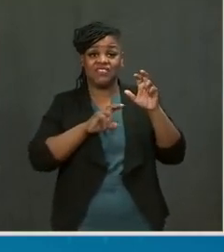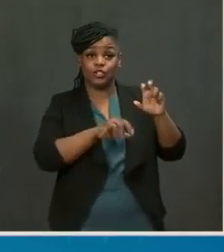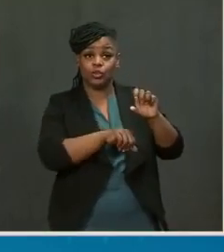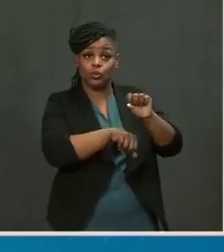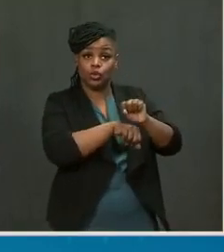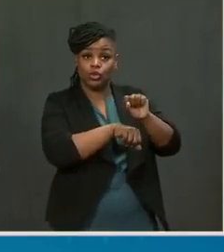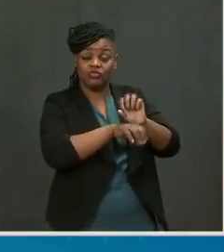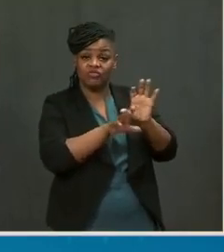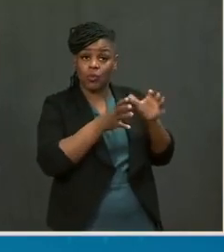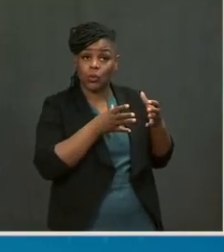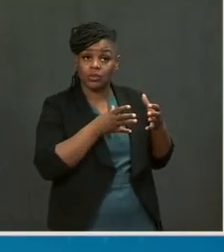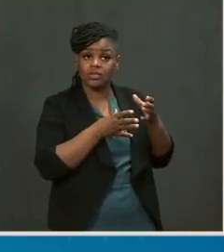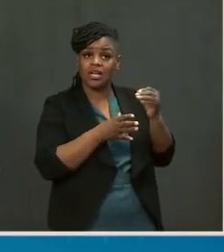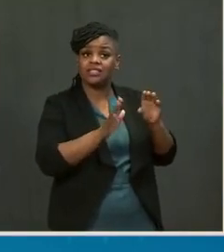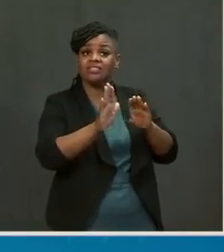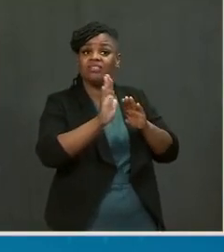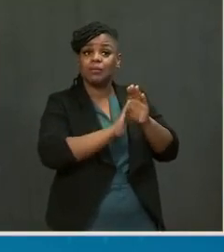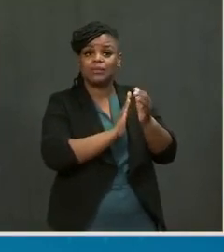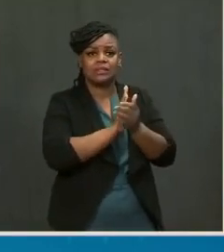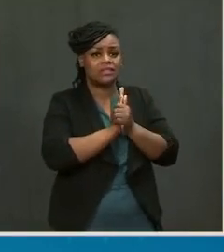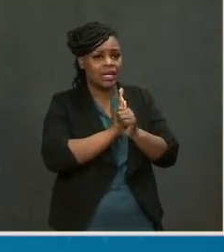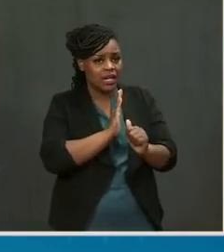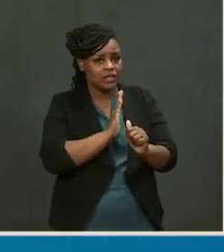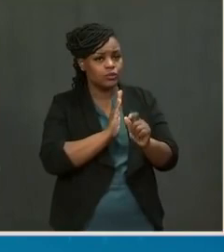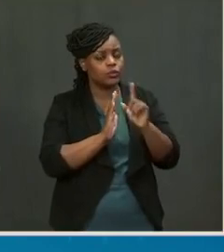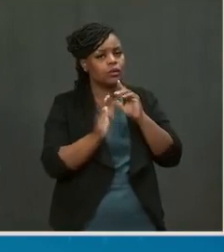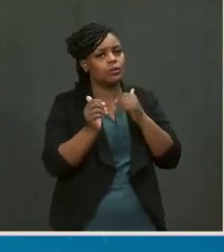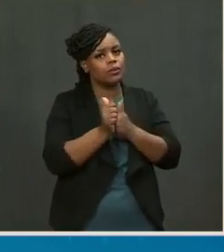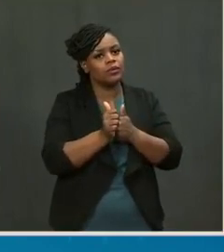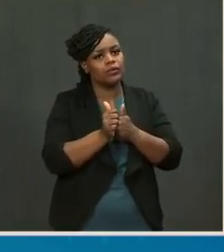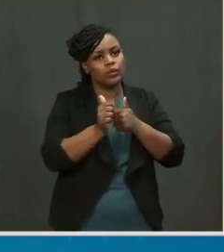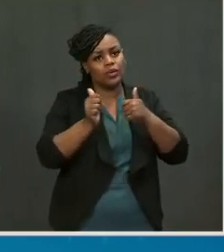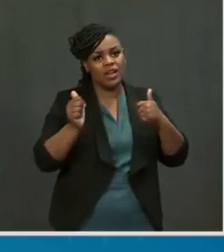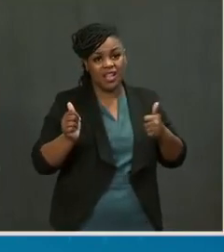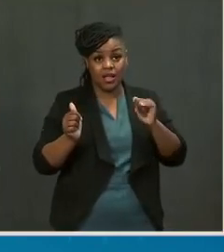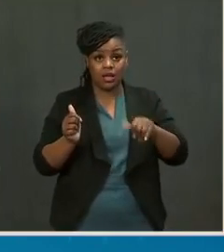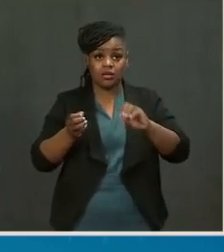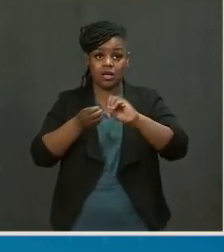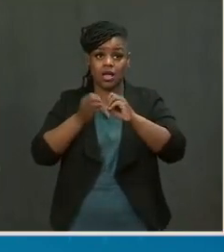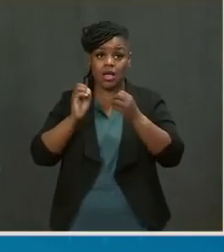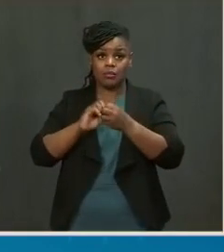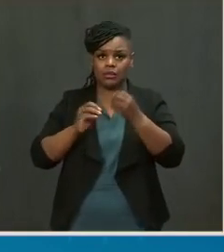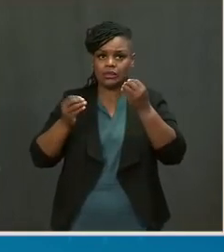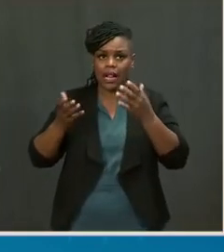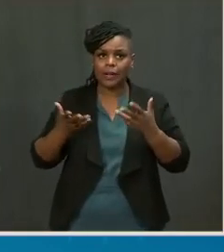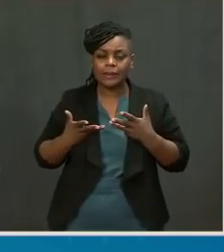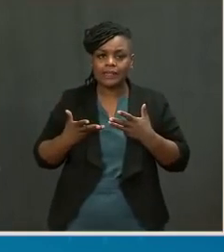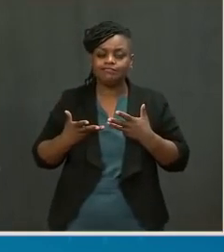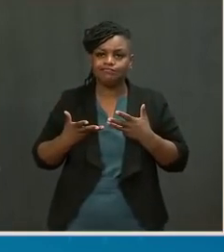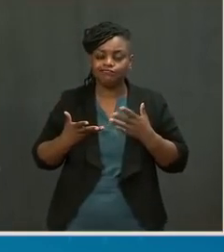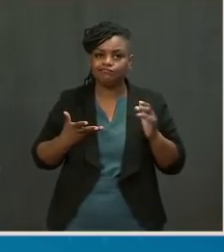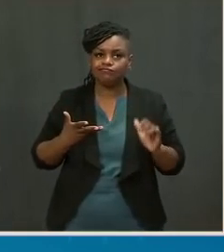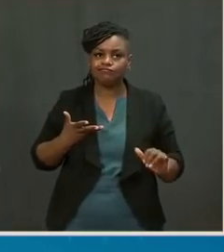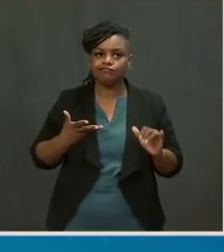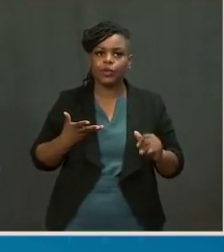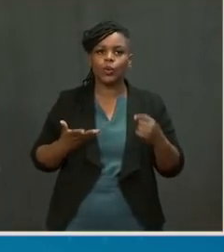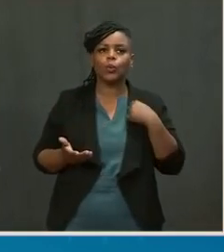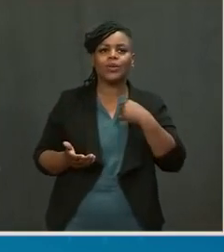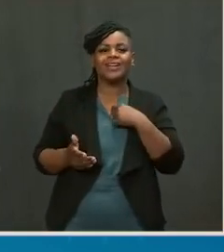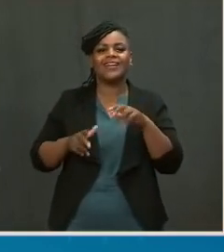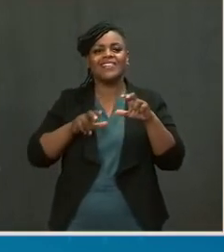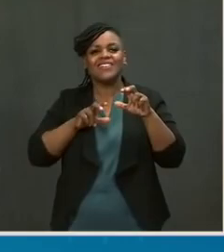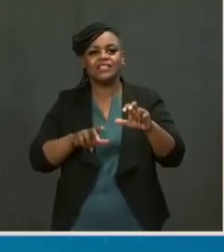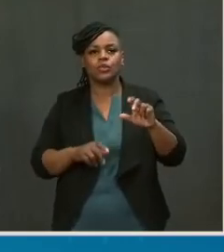workforce. In fact, I've seen numbers that tell me that we're looking at something like we invest 1/5 of what